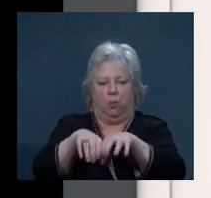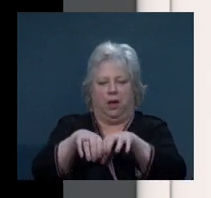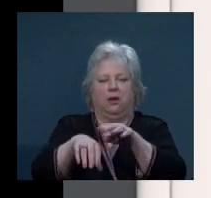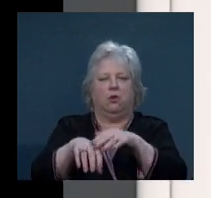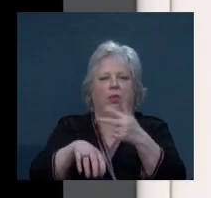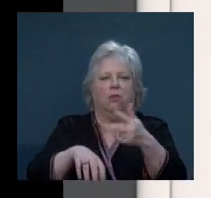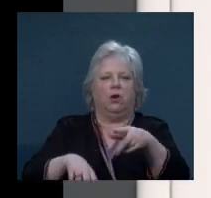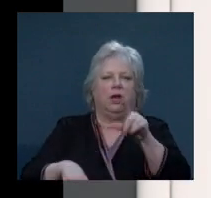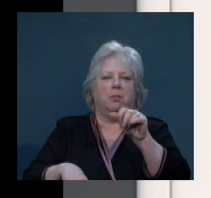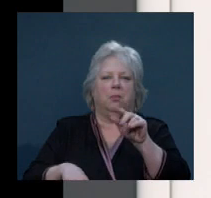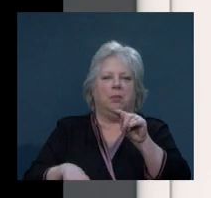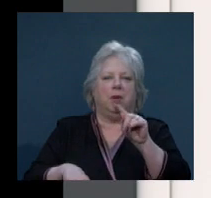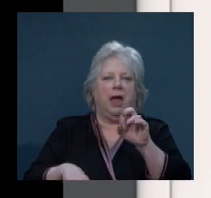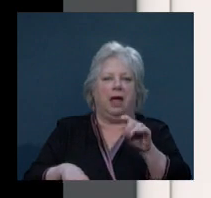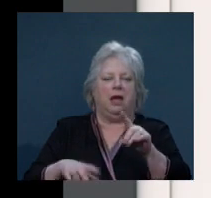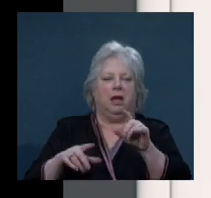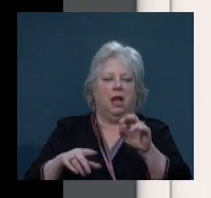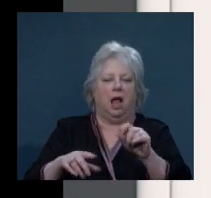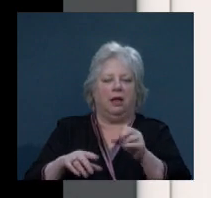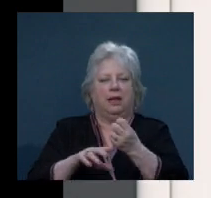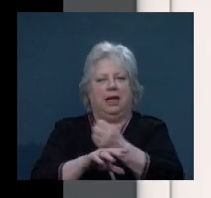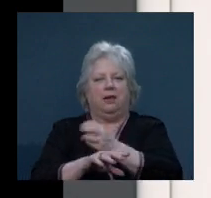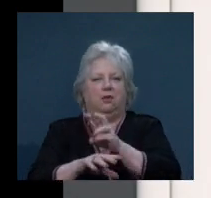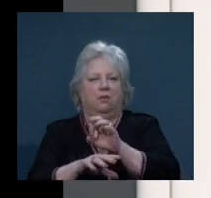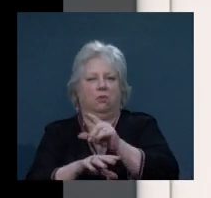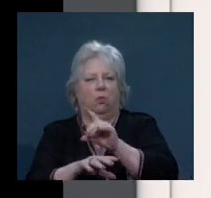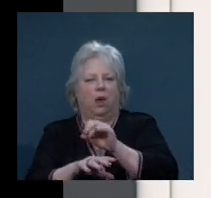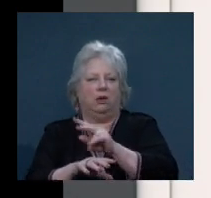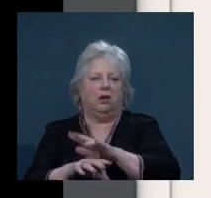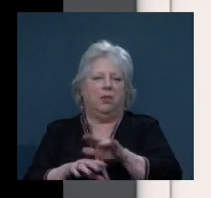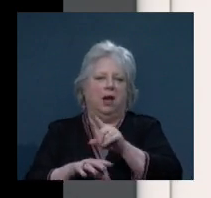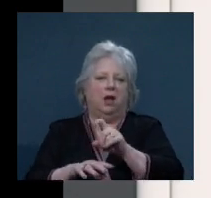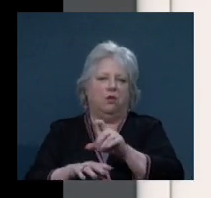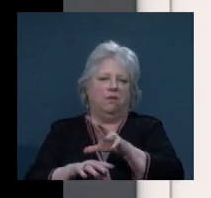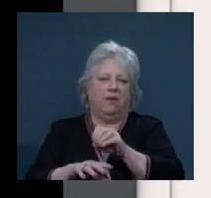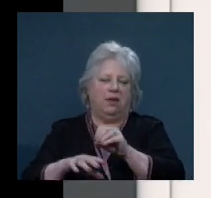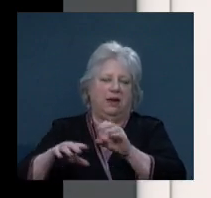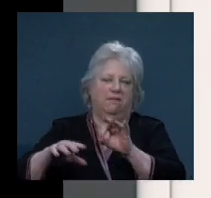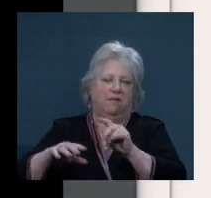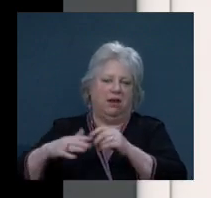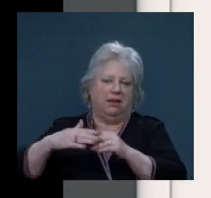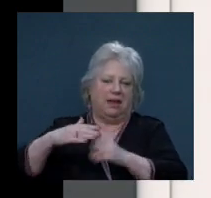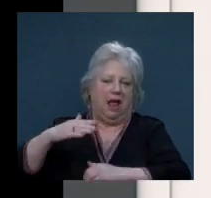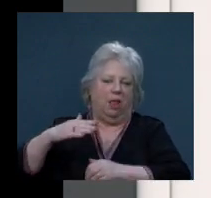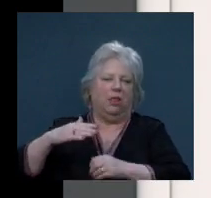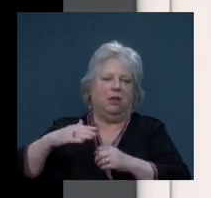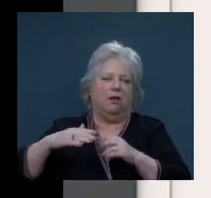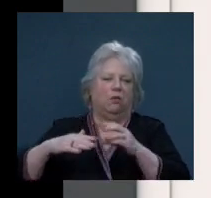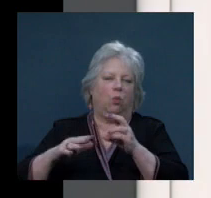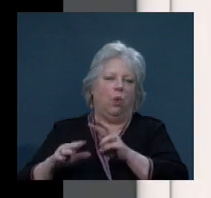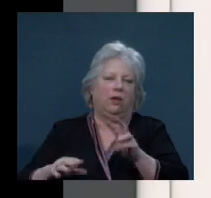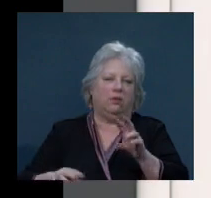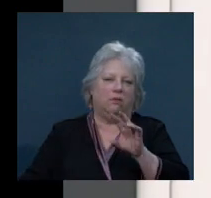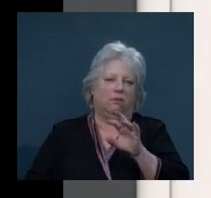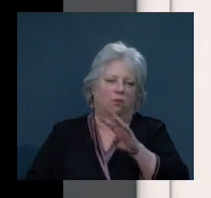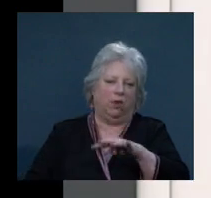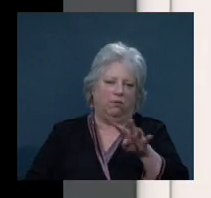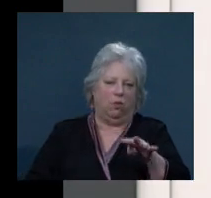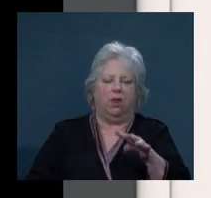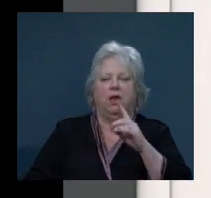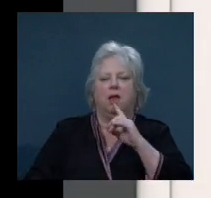3 platted lots located on the east side of Weldon Avenue, approximately 150 feet south of West 44th Street. The